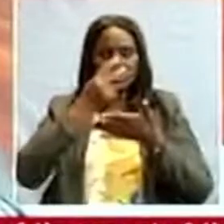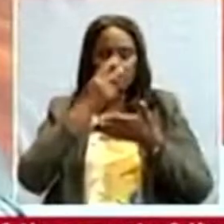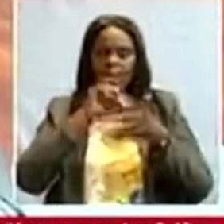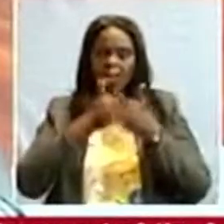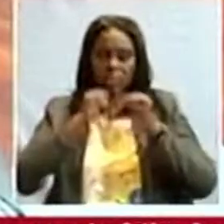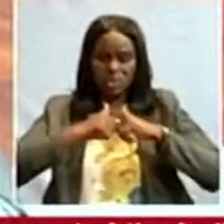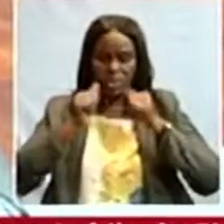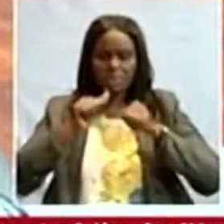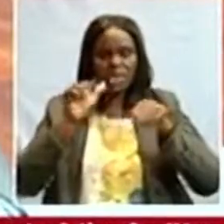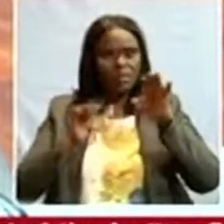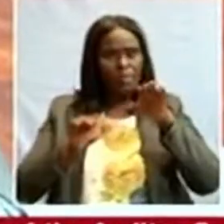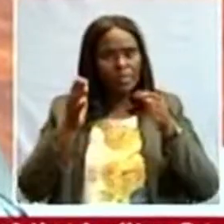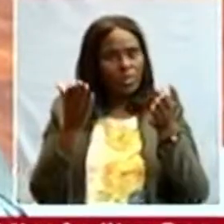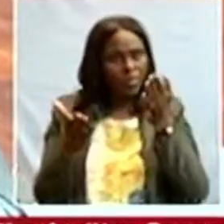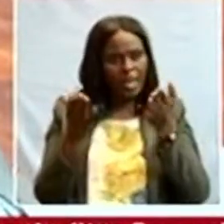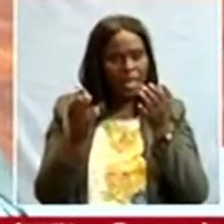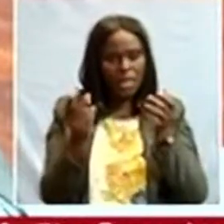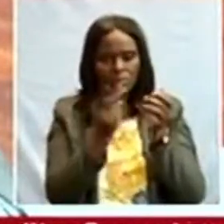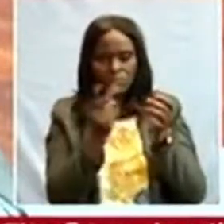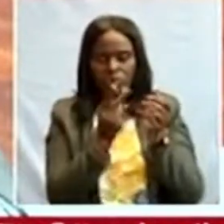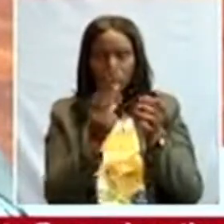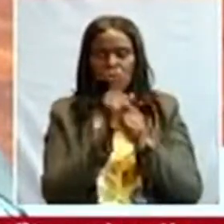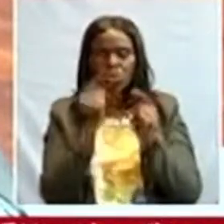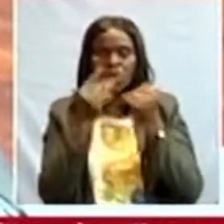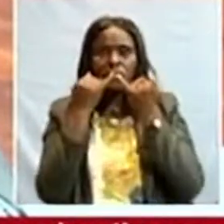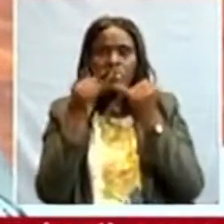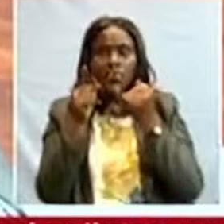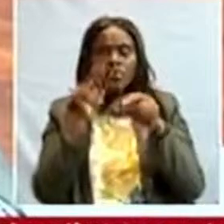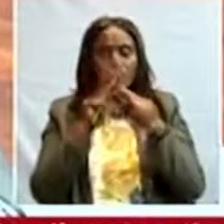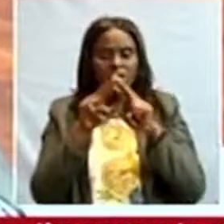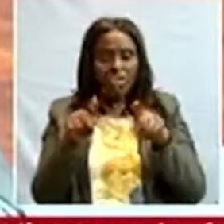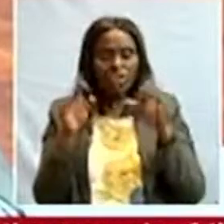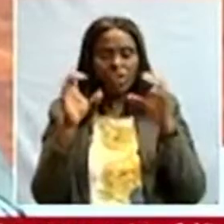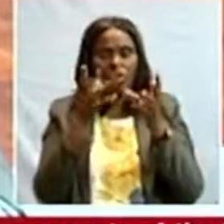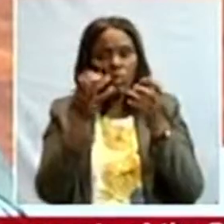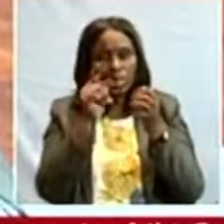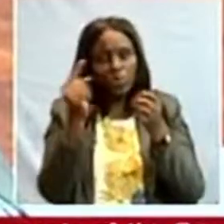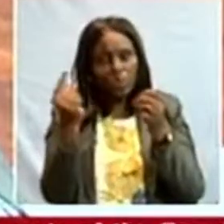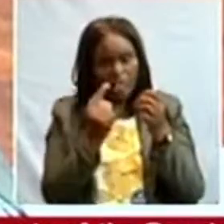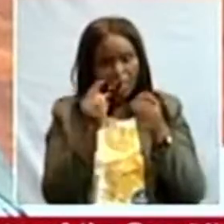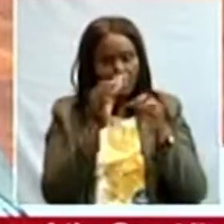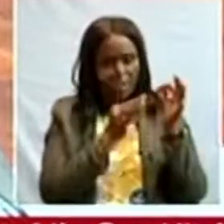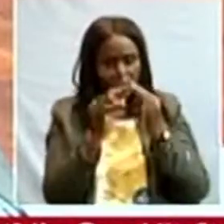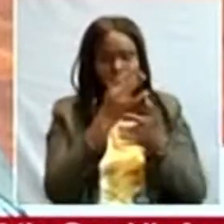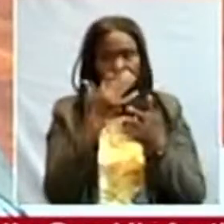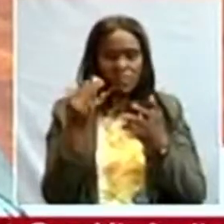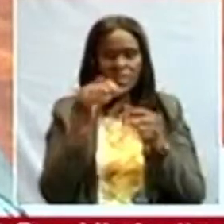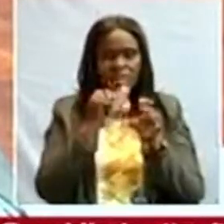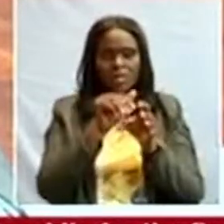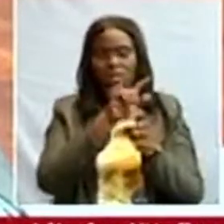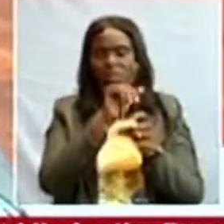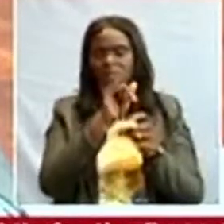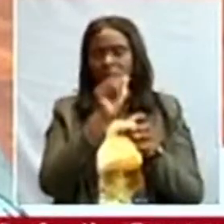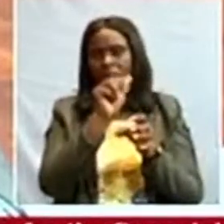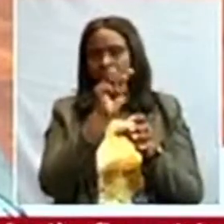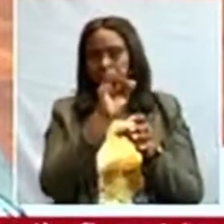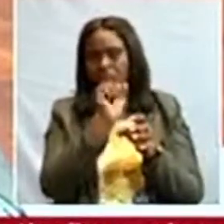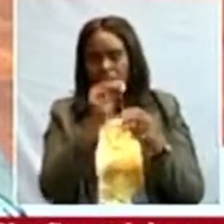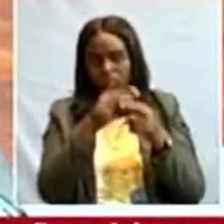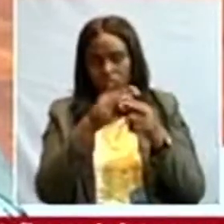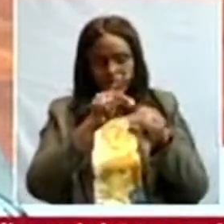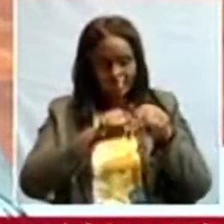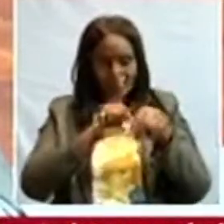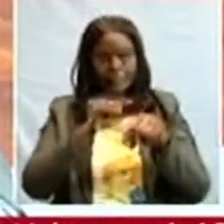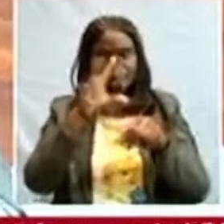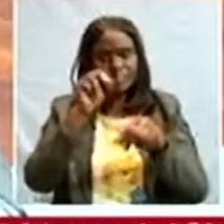compare and contrast it too. Just tell him the chairman, the committee wants you to come and explain something on Ziamis, just for a short period of time,